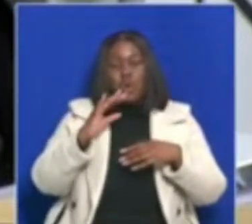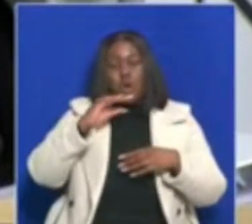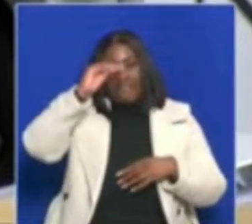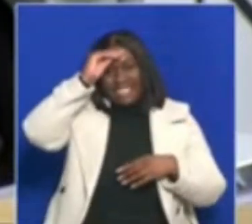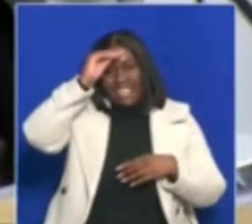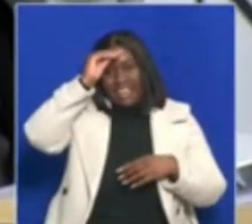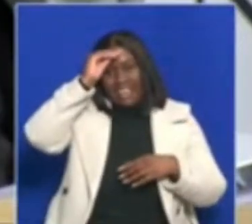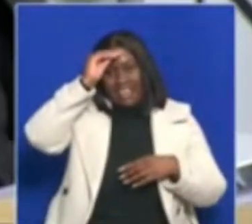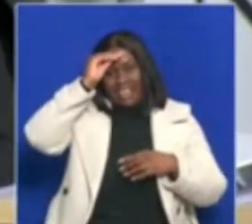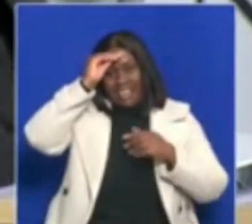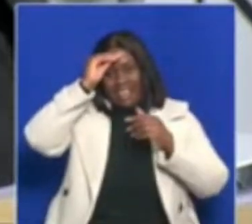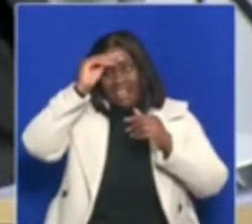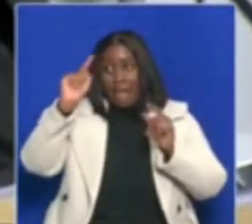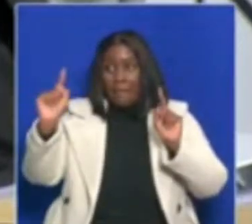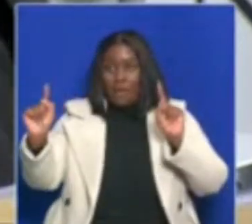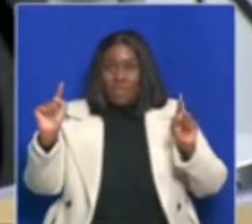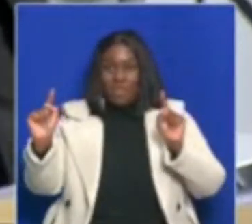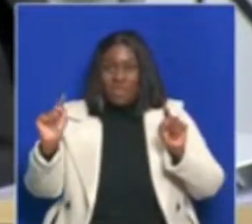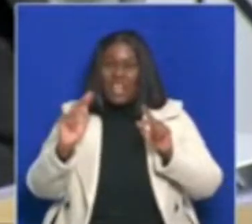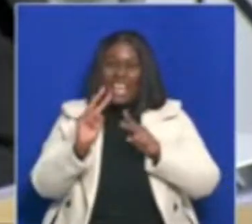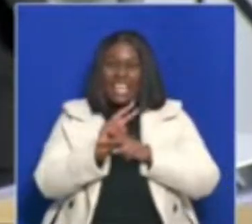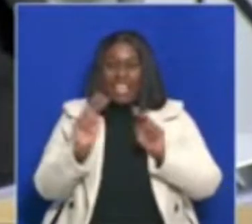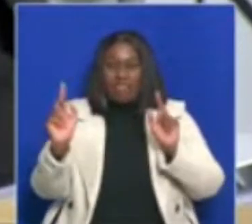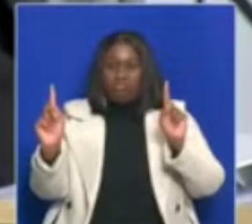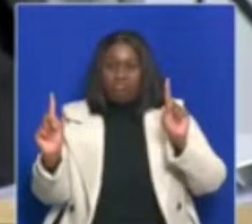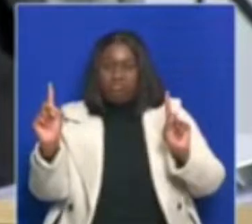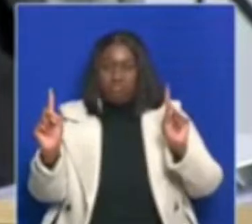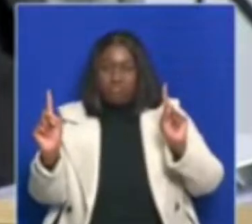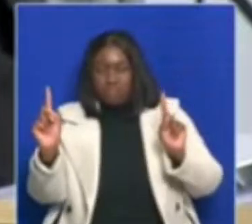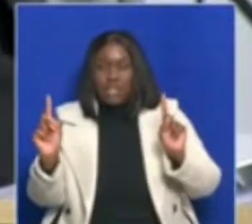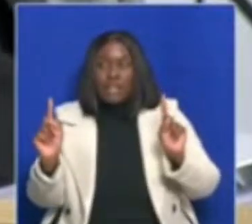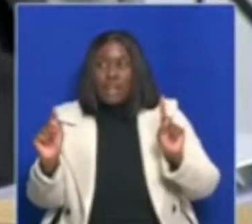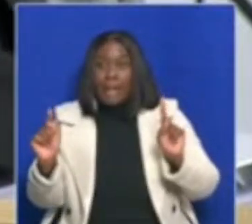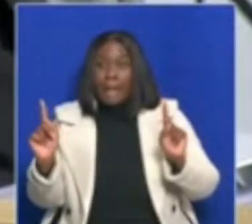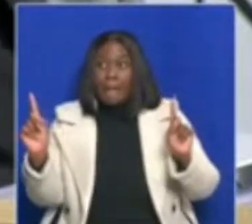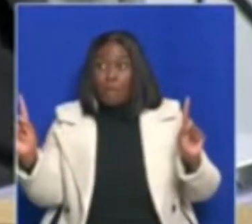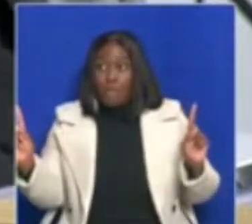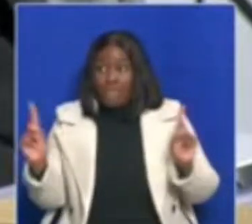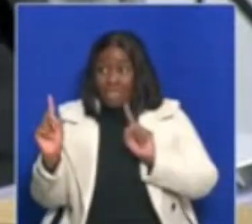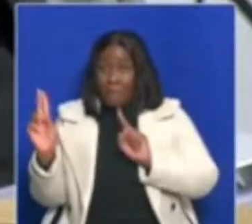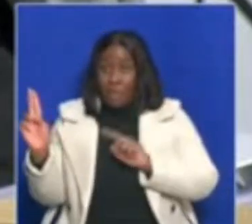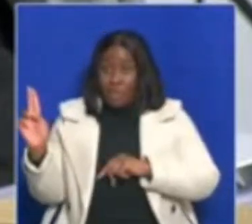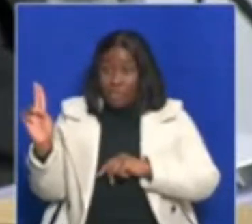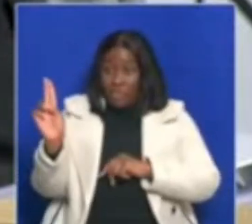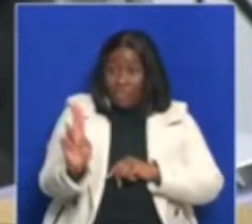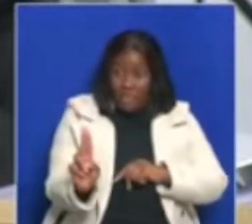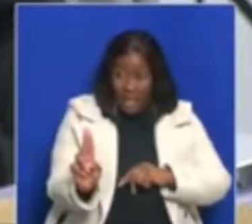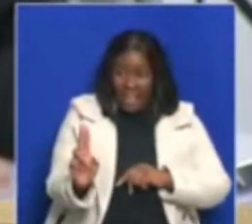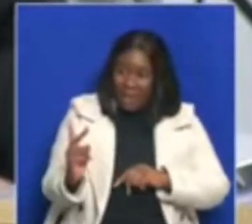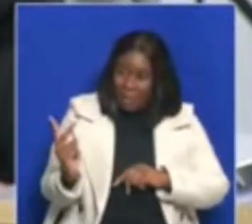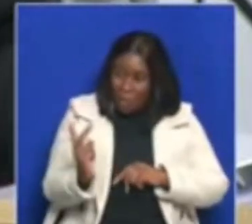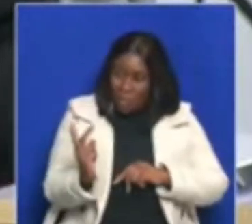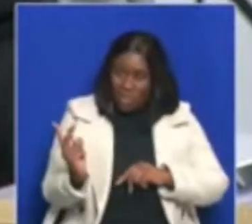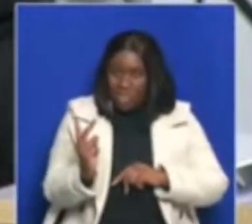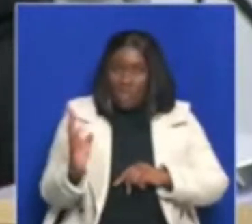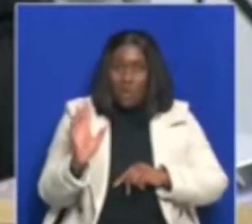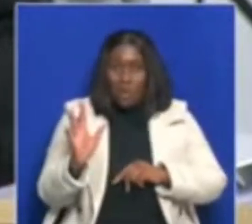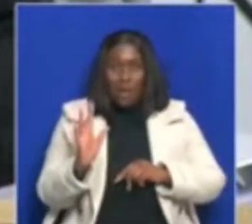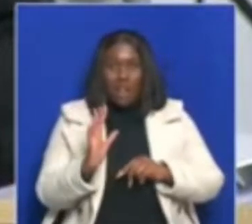come to the scene, then they are the ones that contact us. Now, the delay is that if